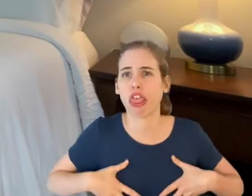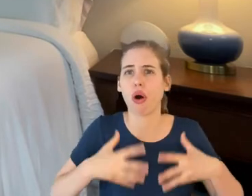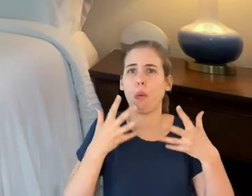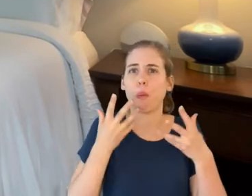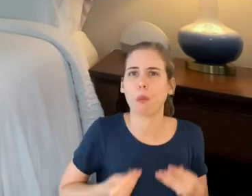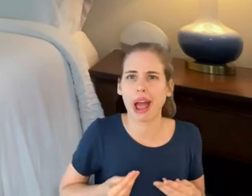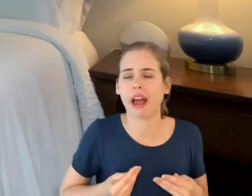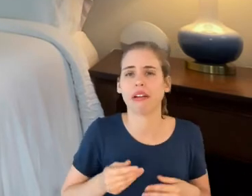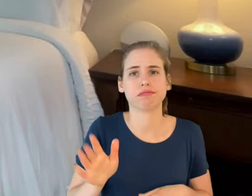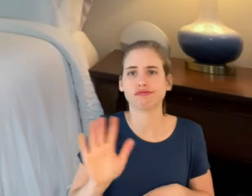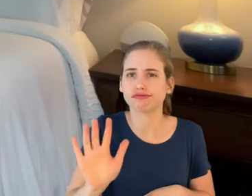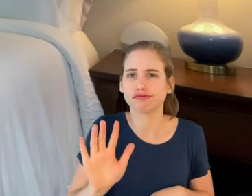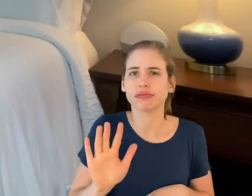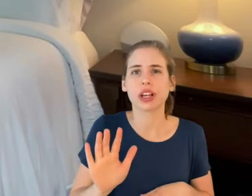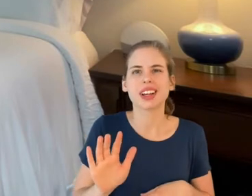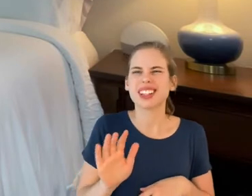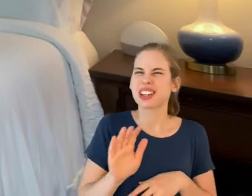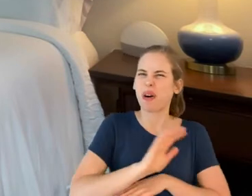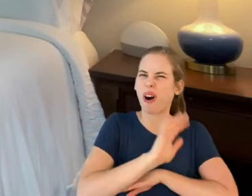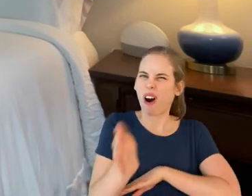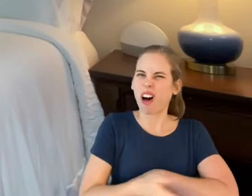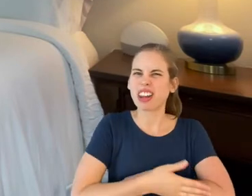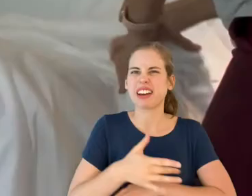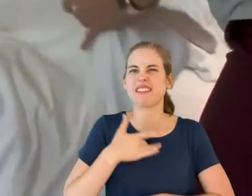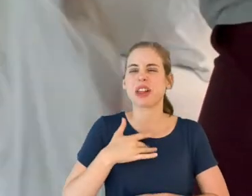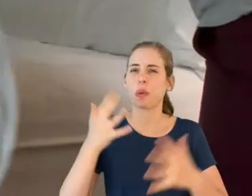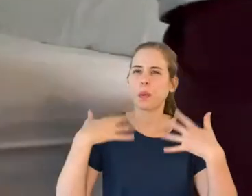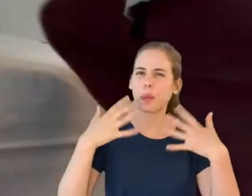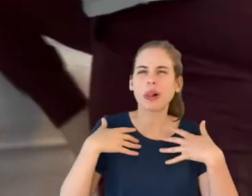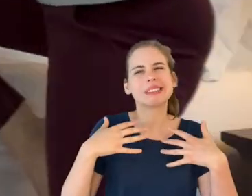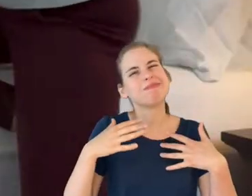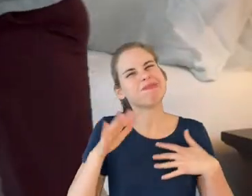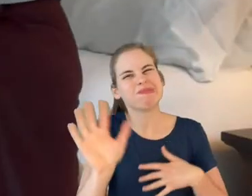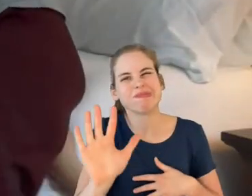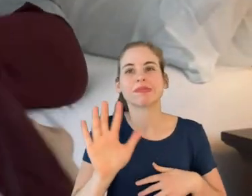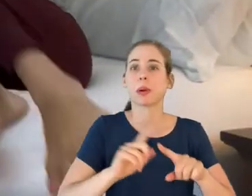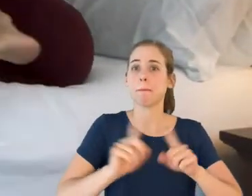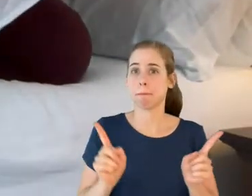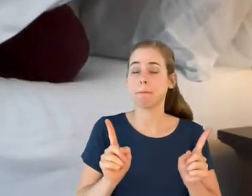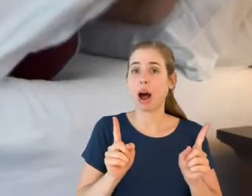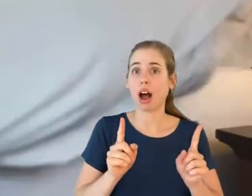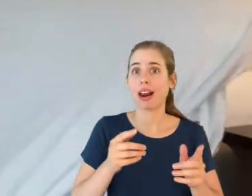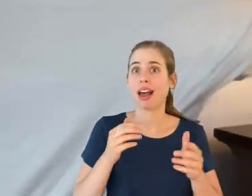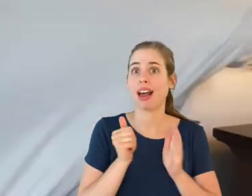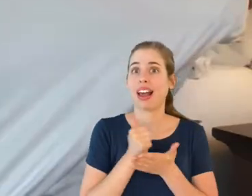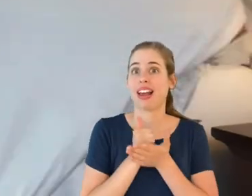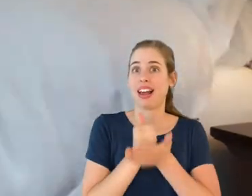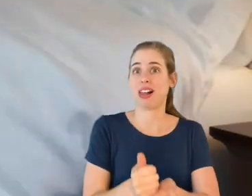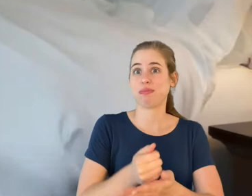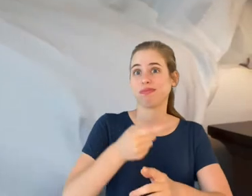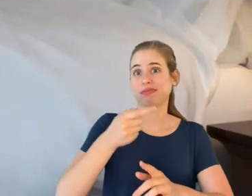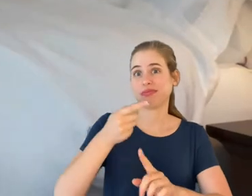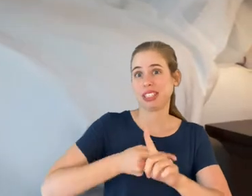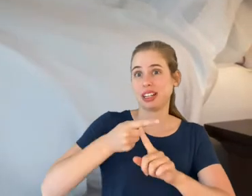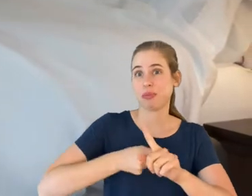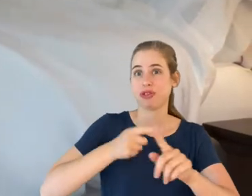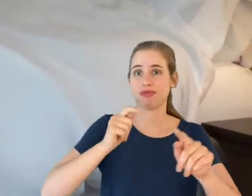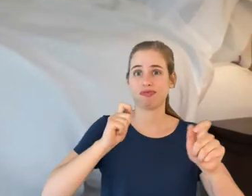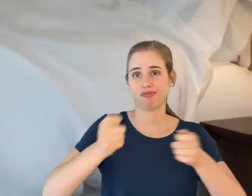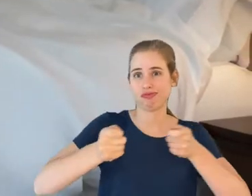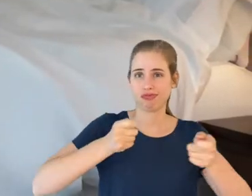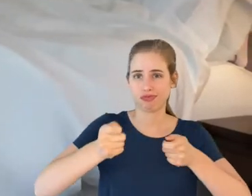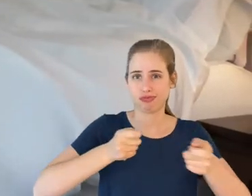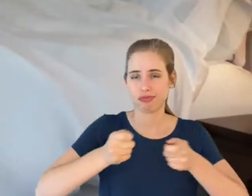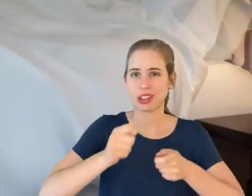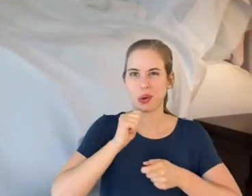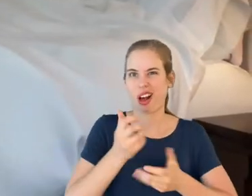like, I wouldn't say they like keep you cool all night long, but they definitely temperature regulate and they reduce the humidity, and there's